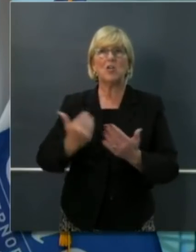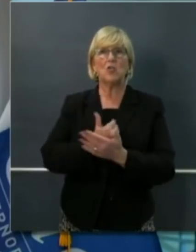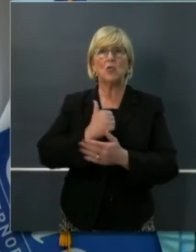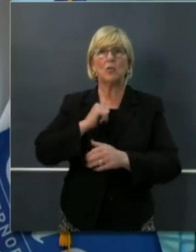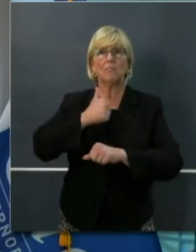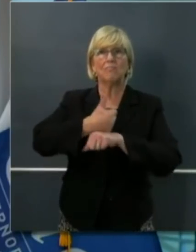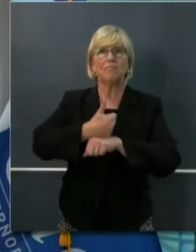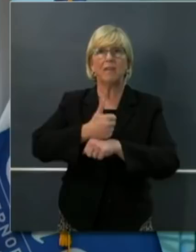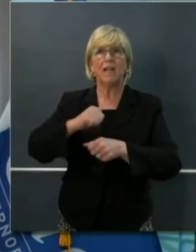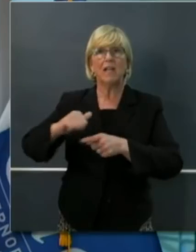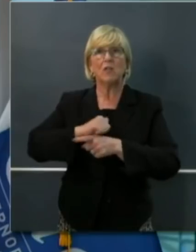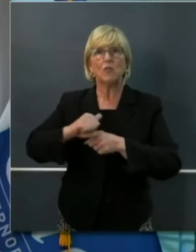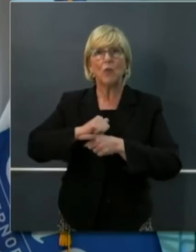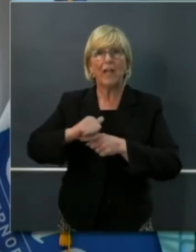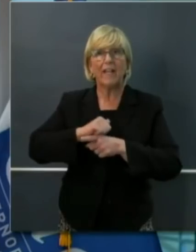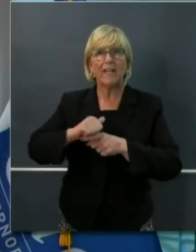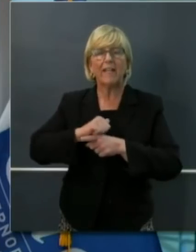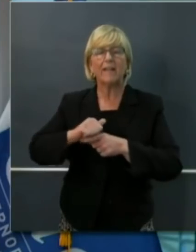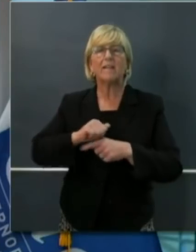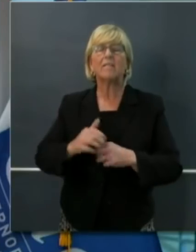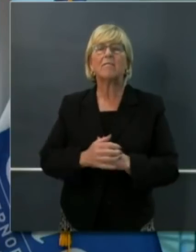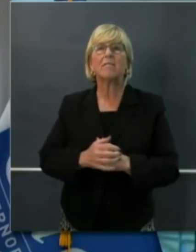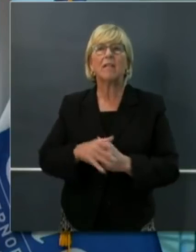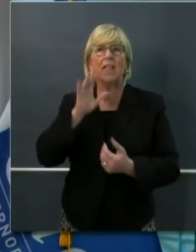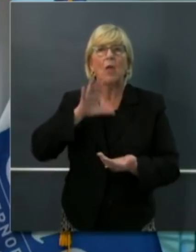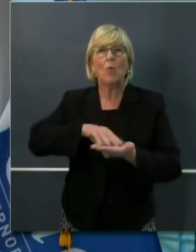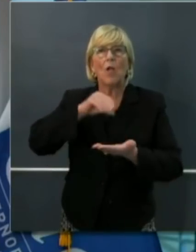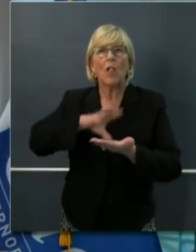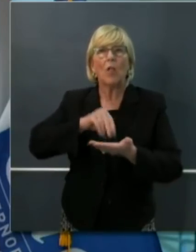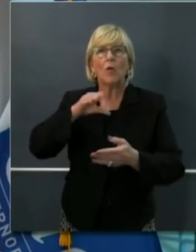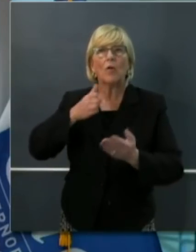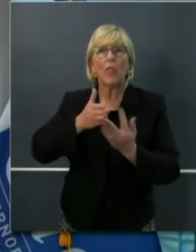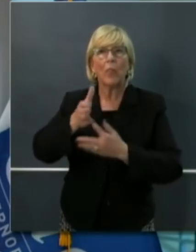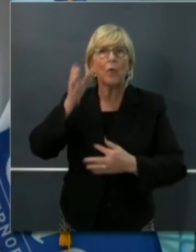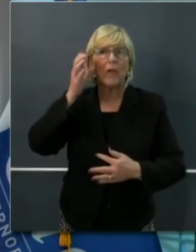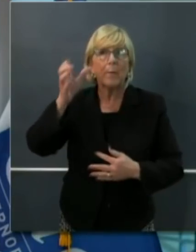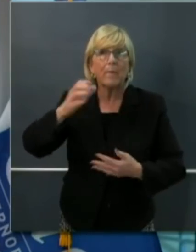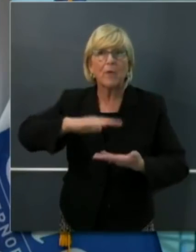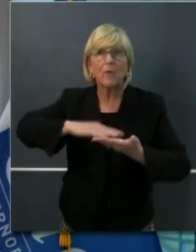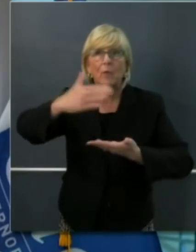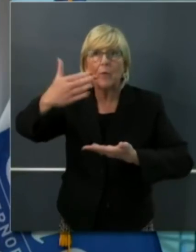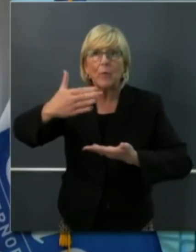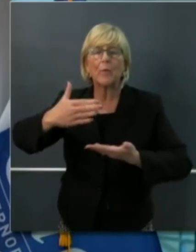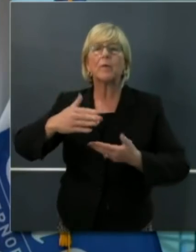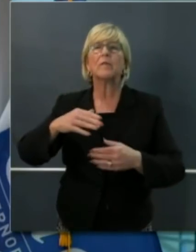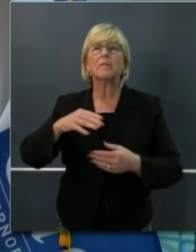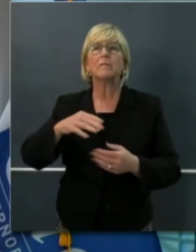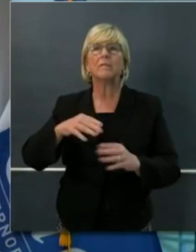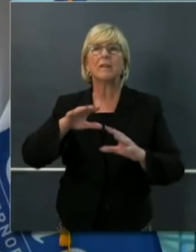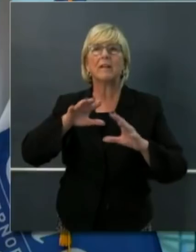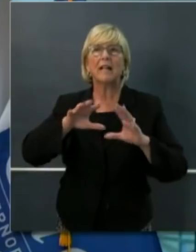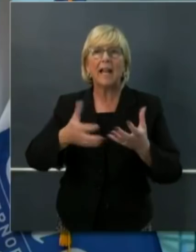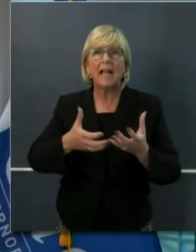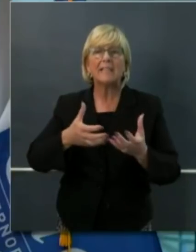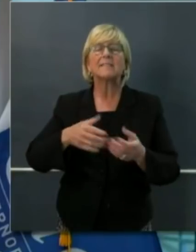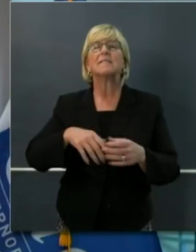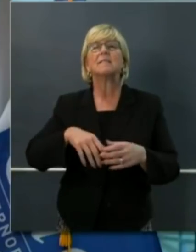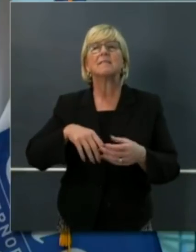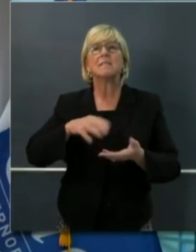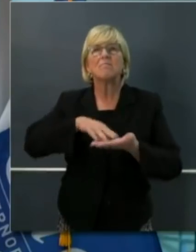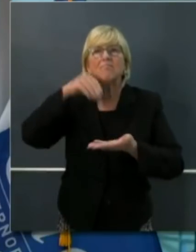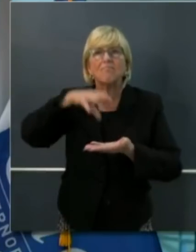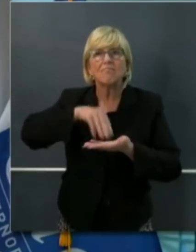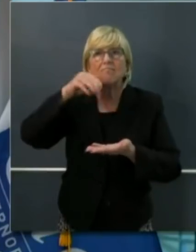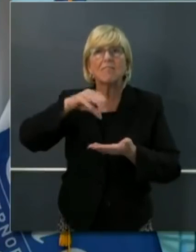help. This will be an online training so that individuals who, as the governor mentioned, maybe it's our state workforce who